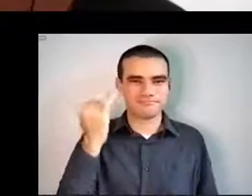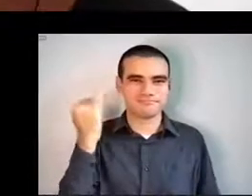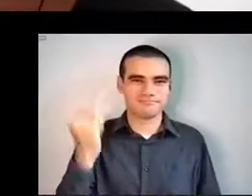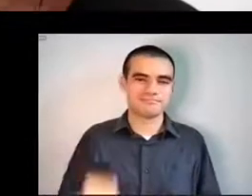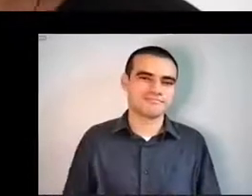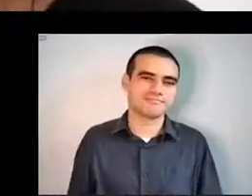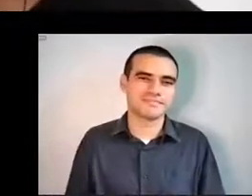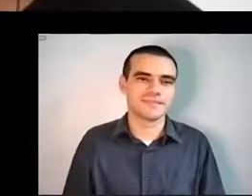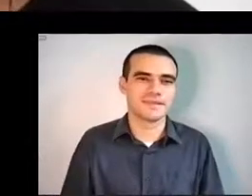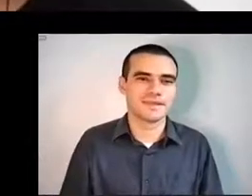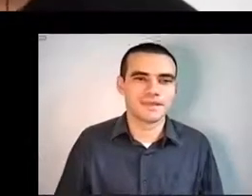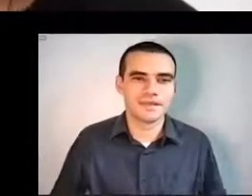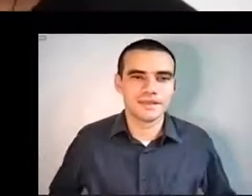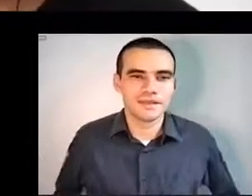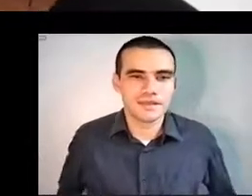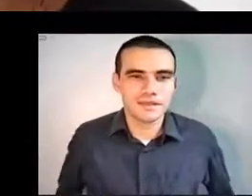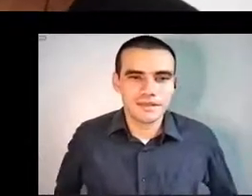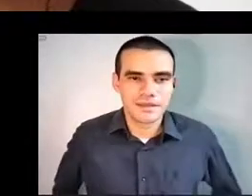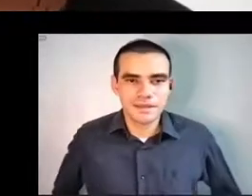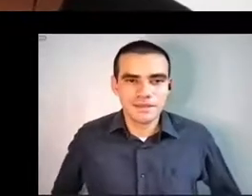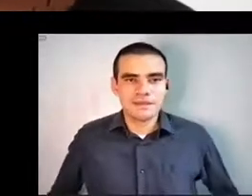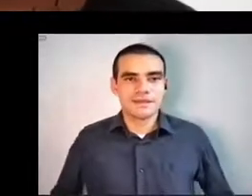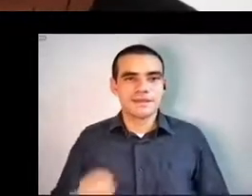topic. Welcome.